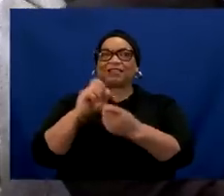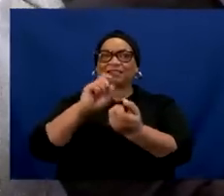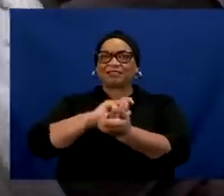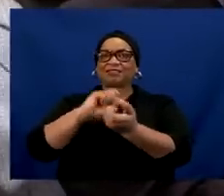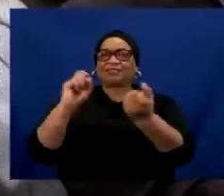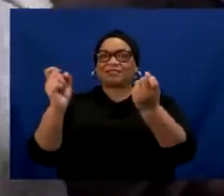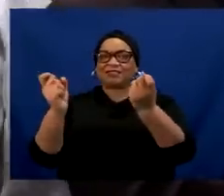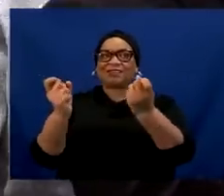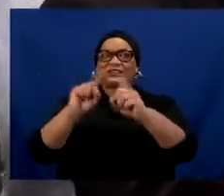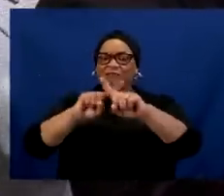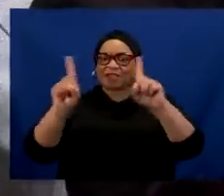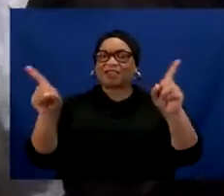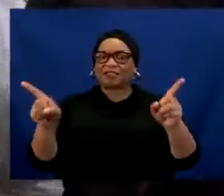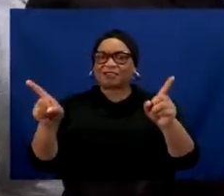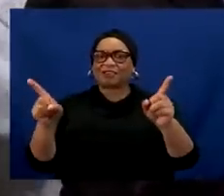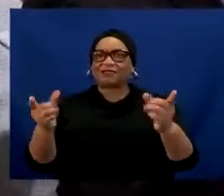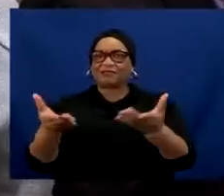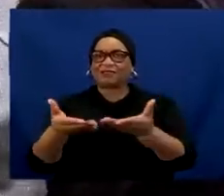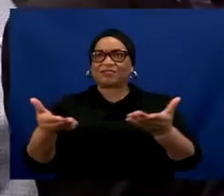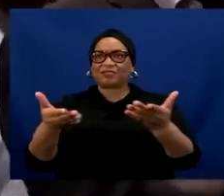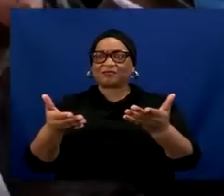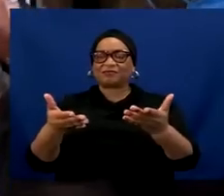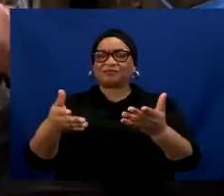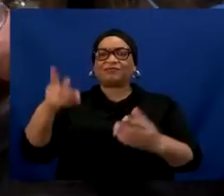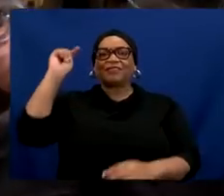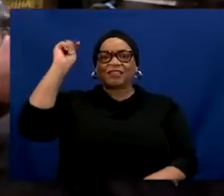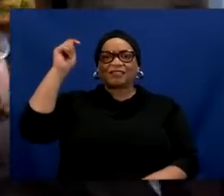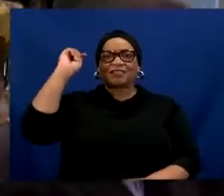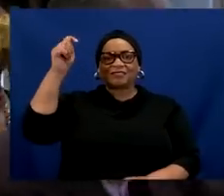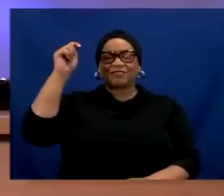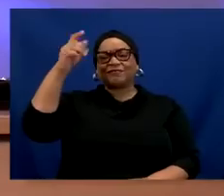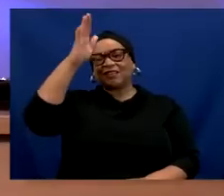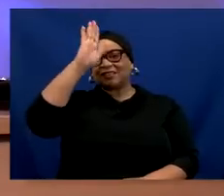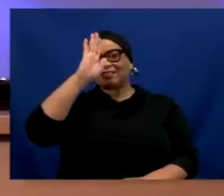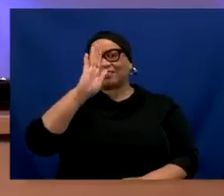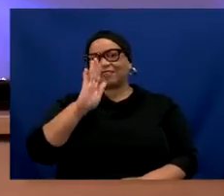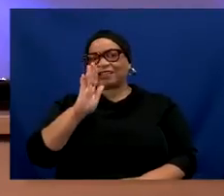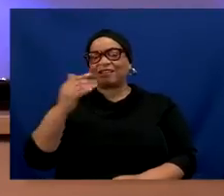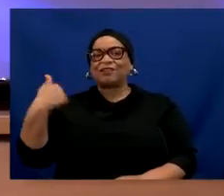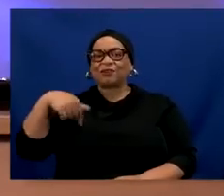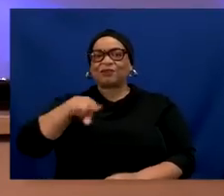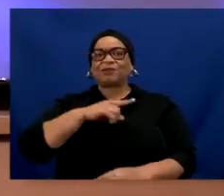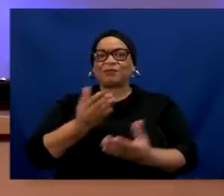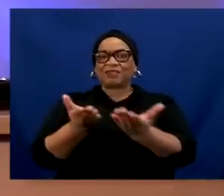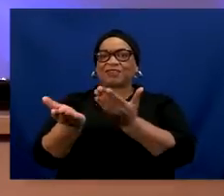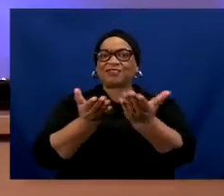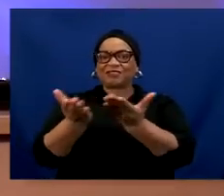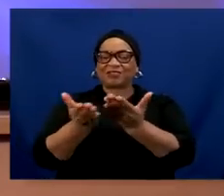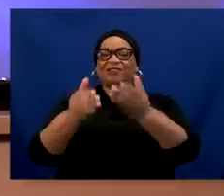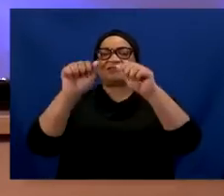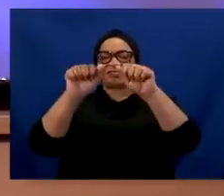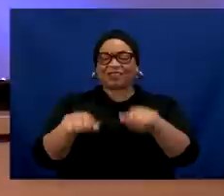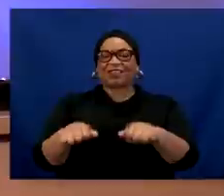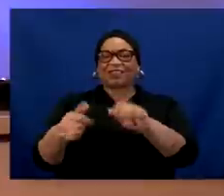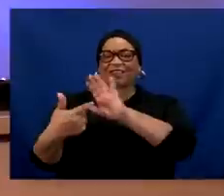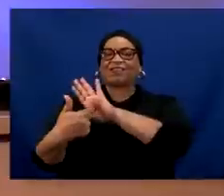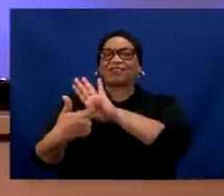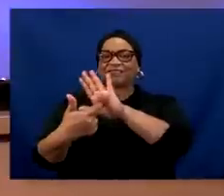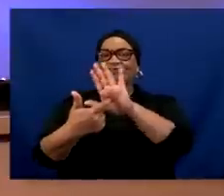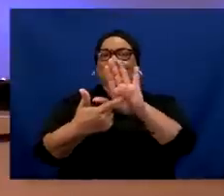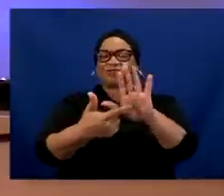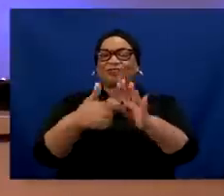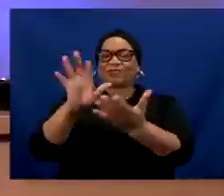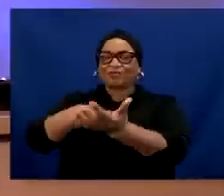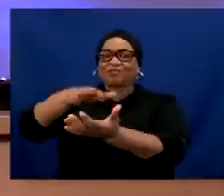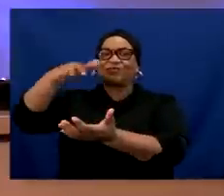I need somebody to testify that the God we serve is still able to show you glimpses of his